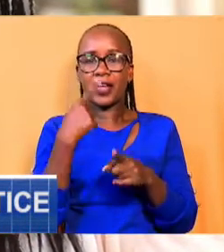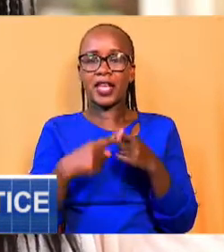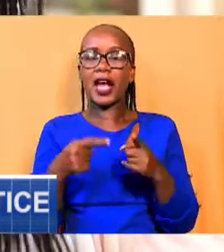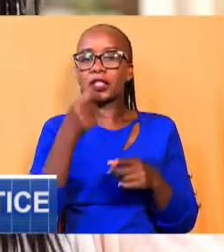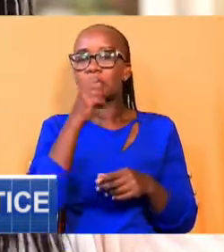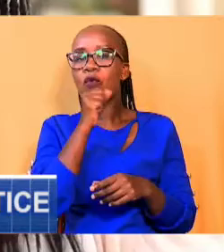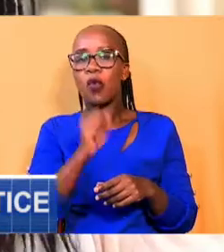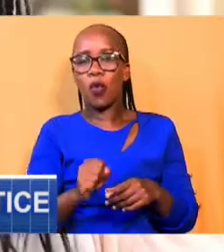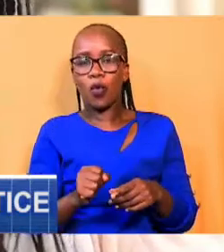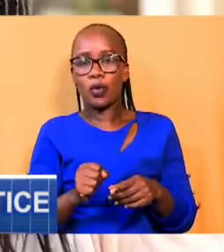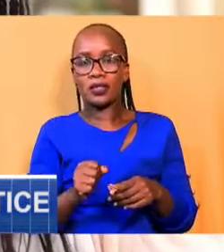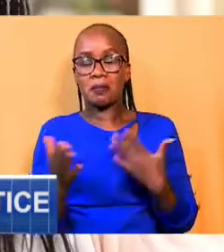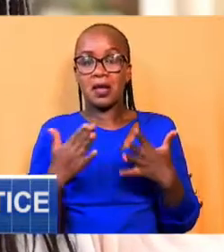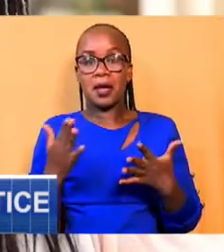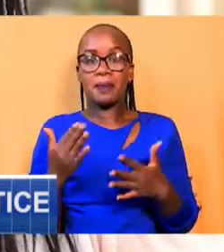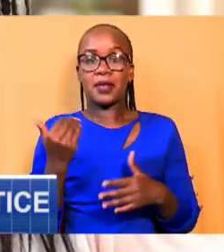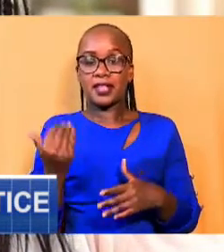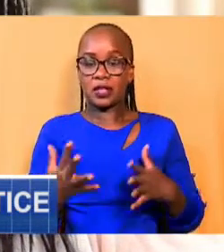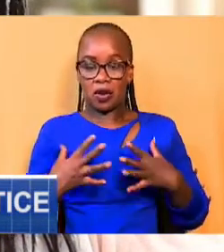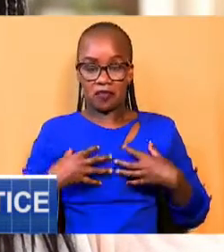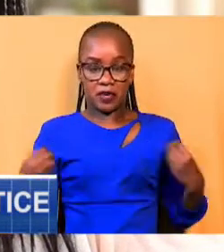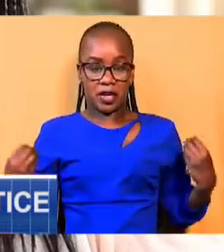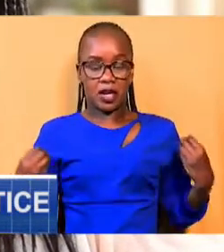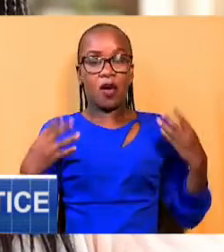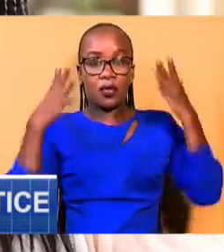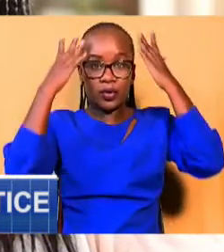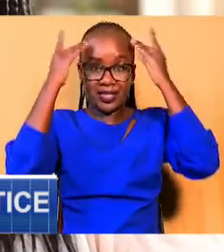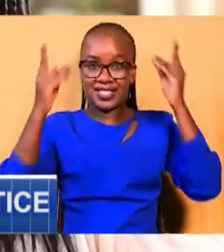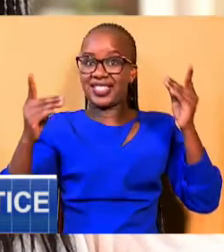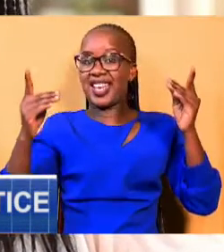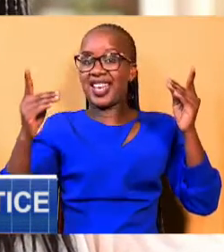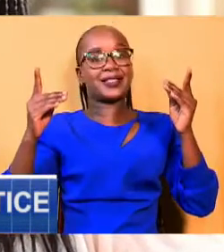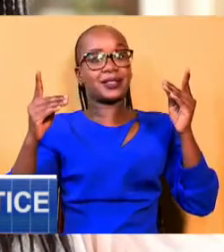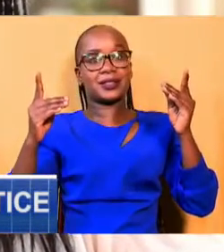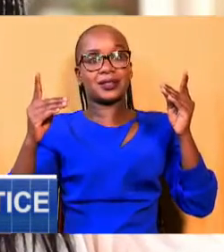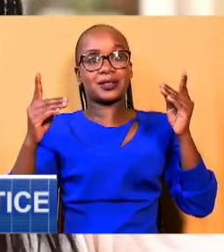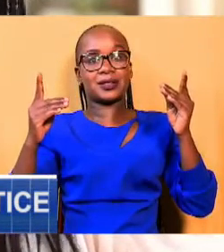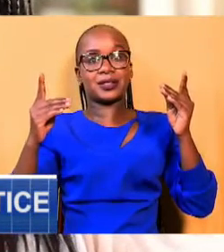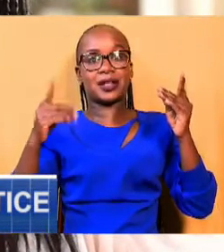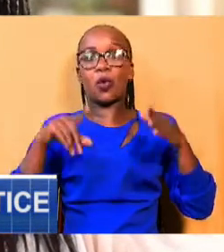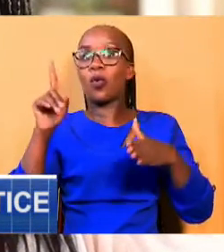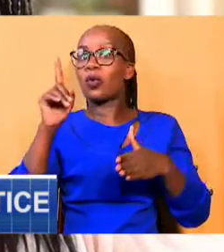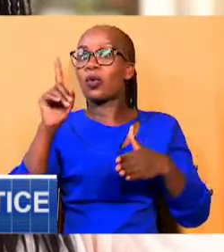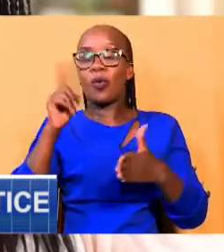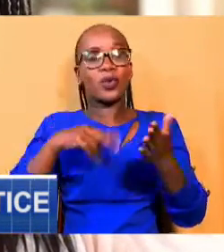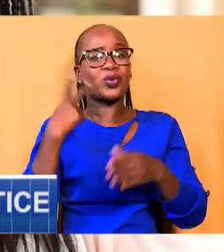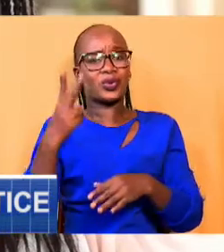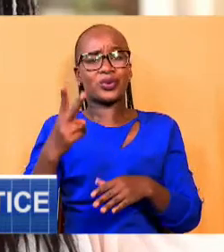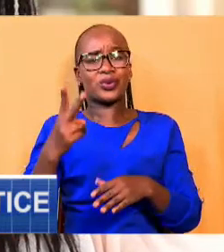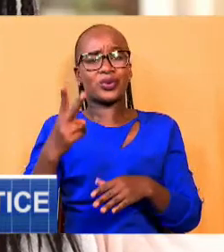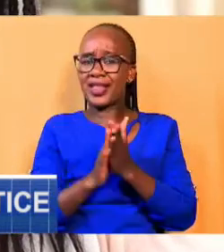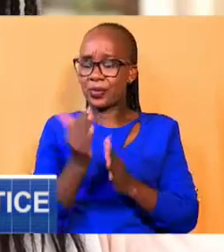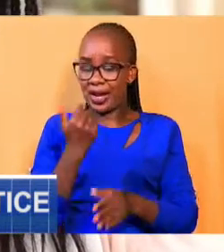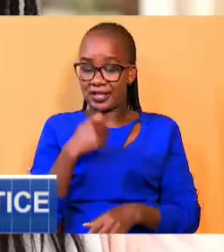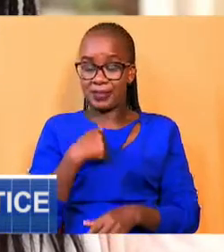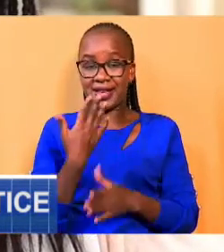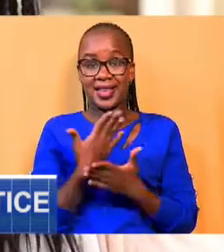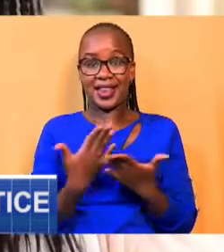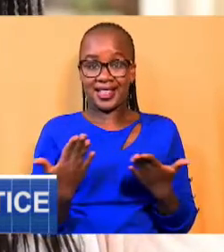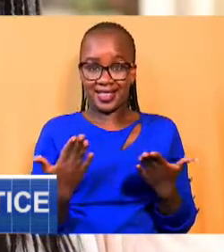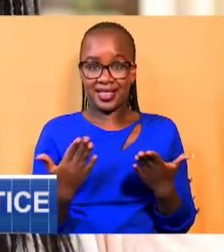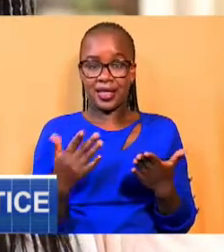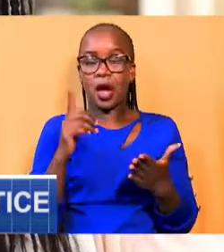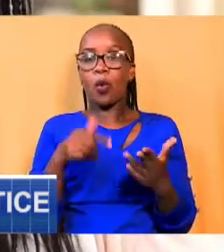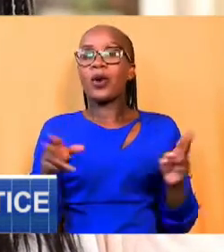naked, and you decide the situation for yourself without questioning what is going on here.